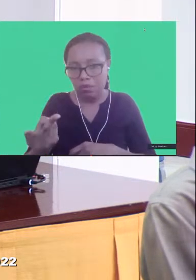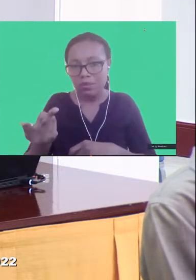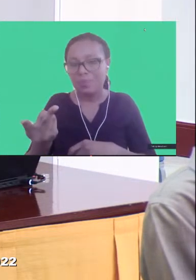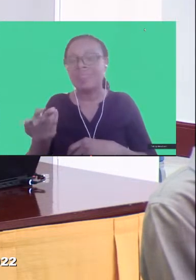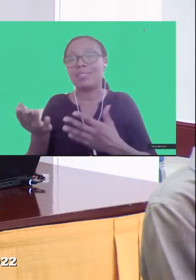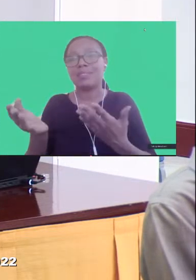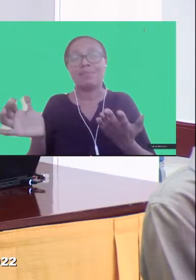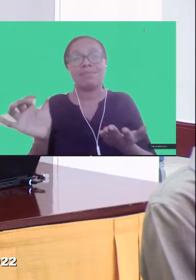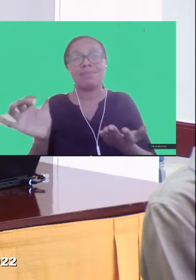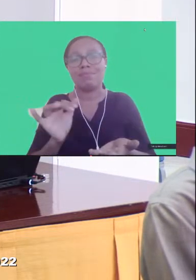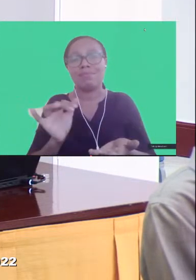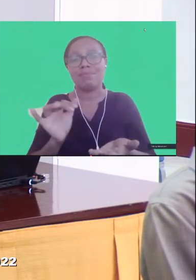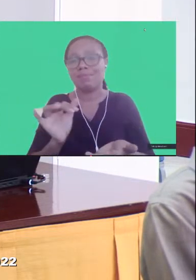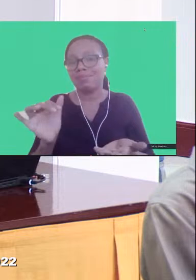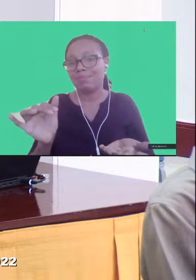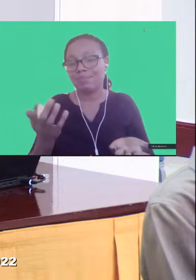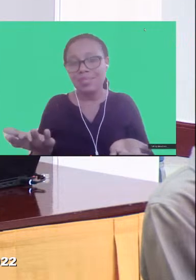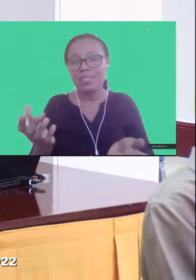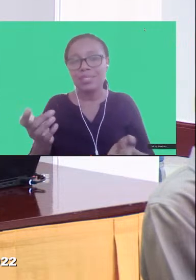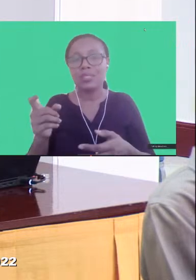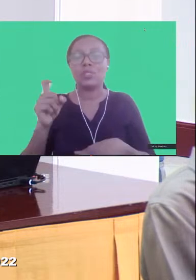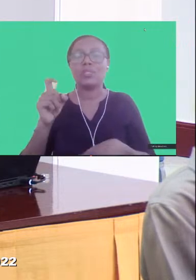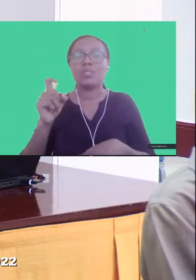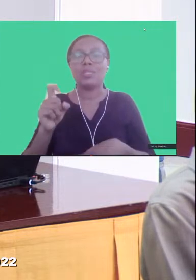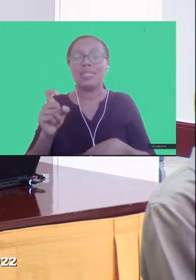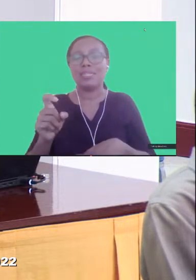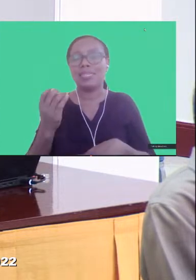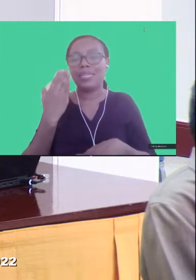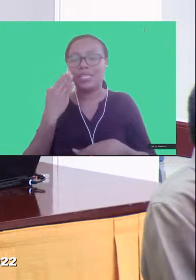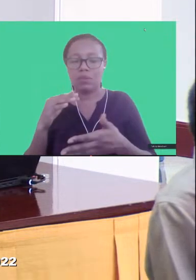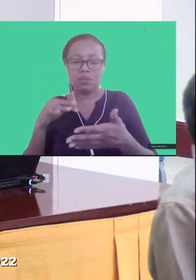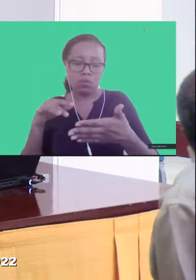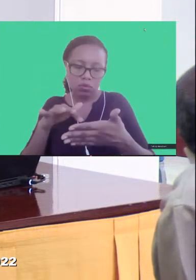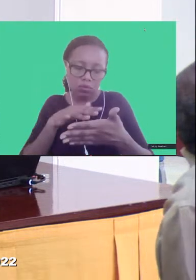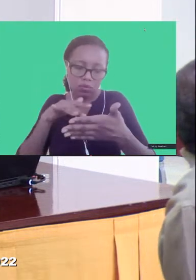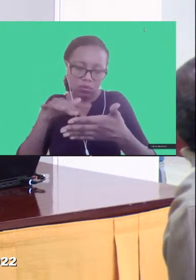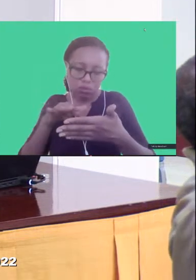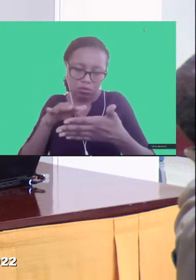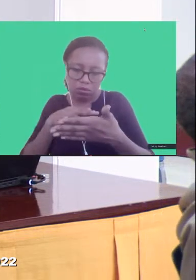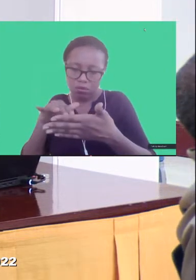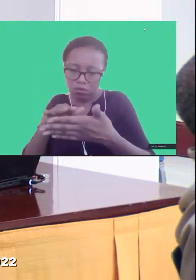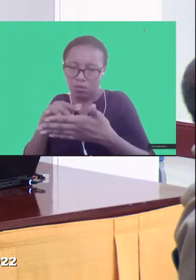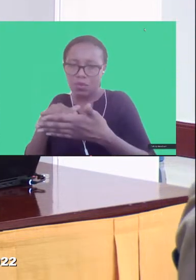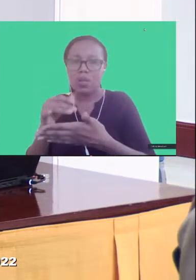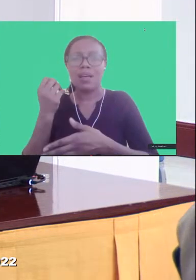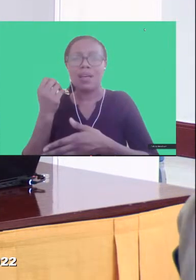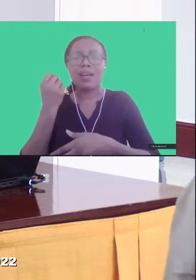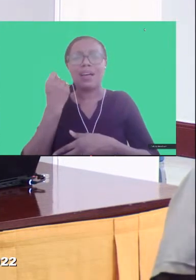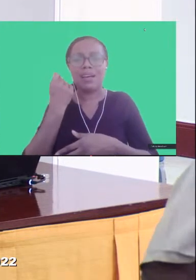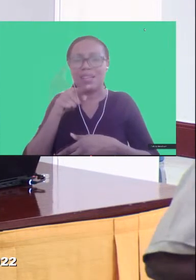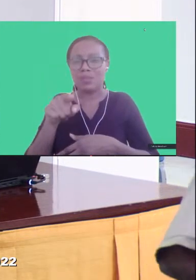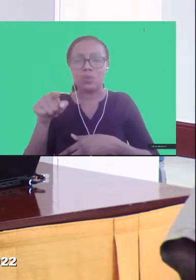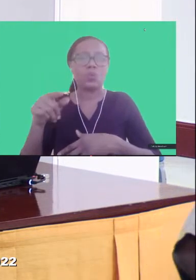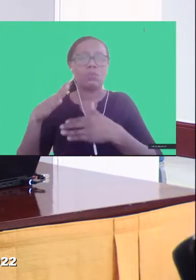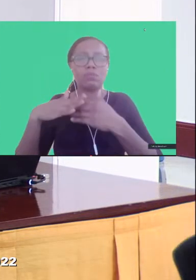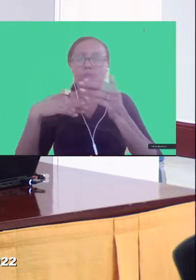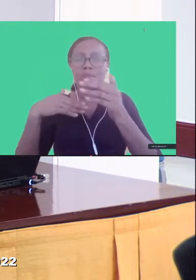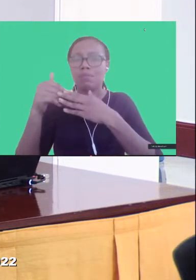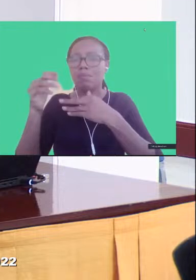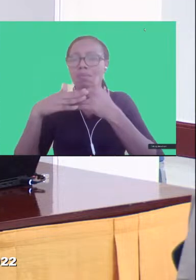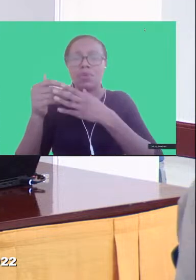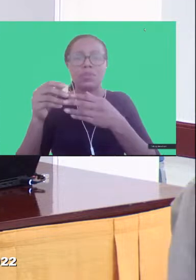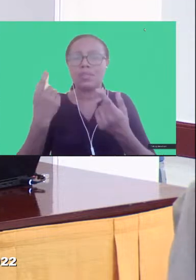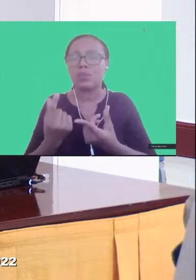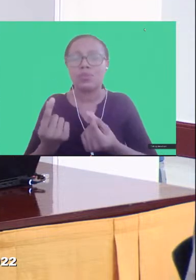to understand really what's happening in these buildings before we start and before we prepare the various tender documents to go to